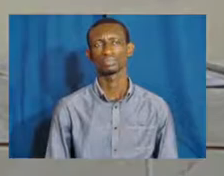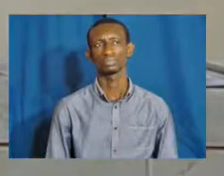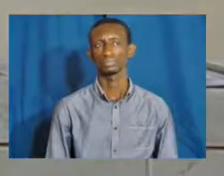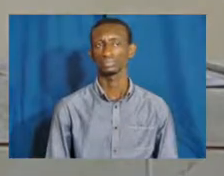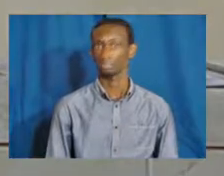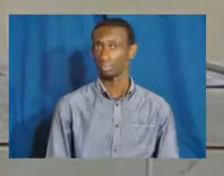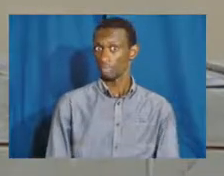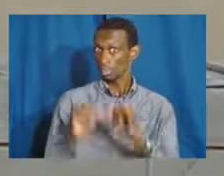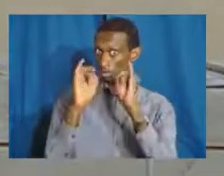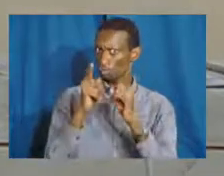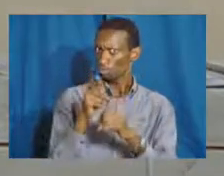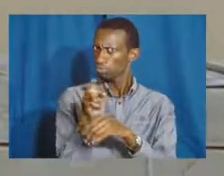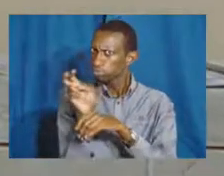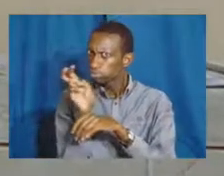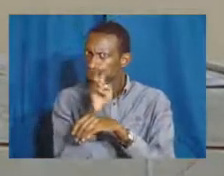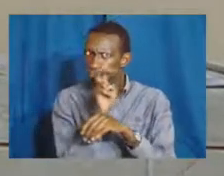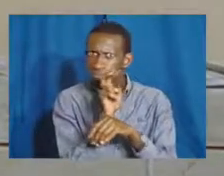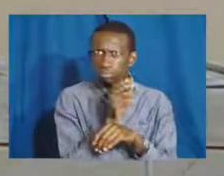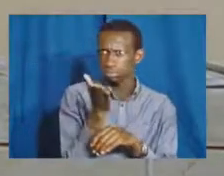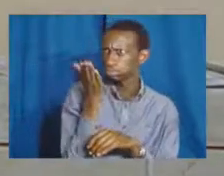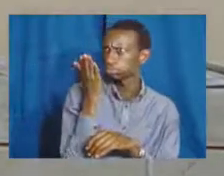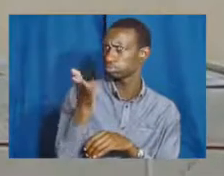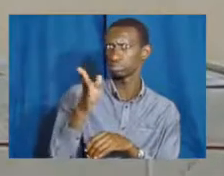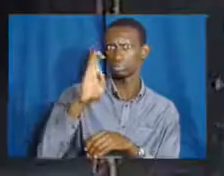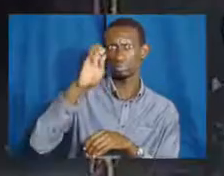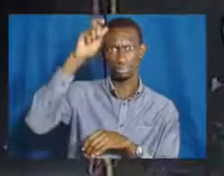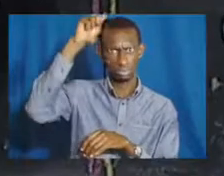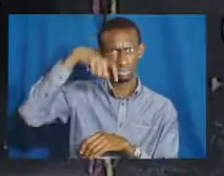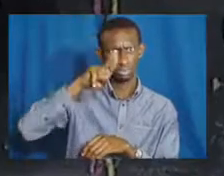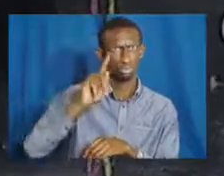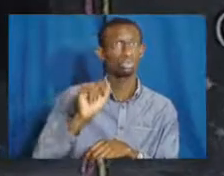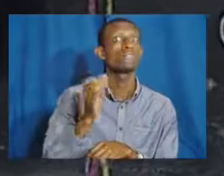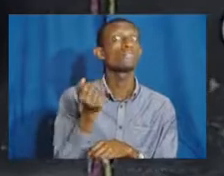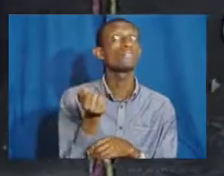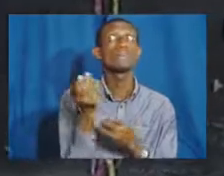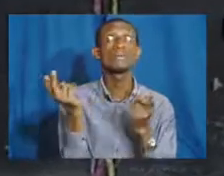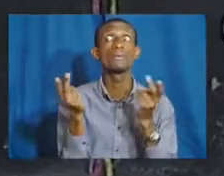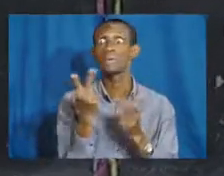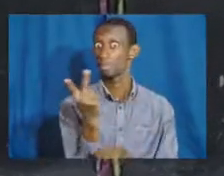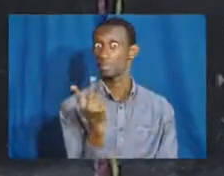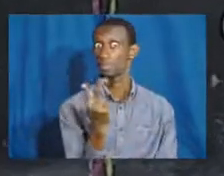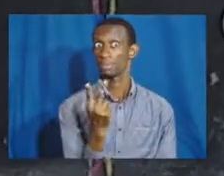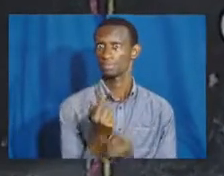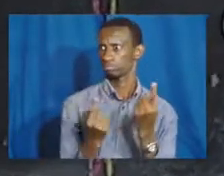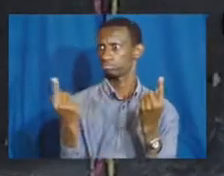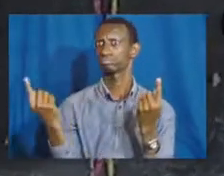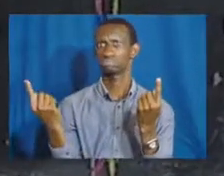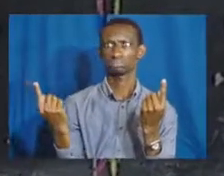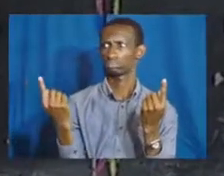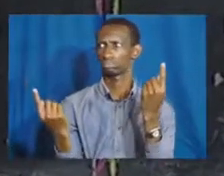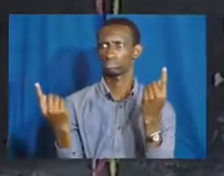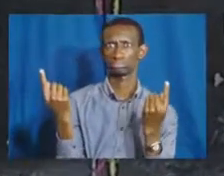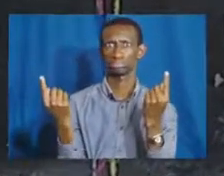If you observe this equation, we have two factors, and each factor